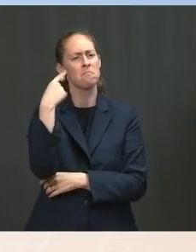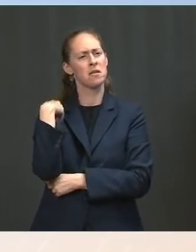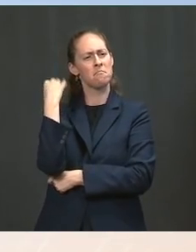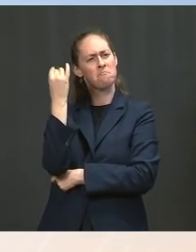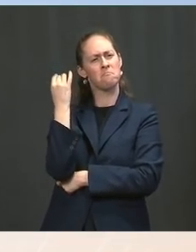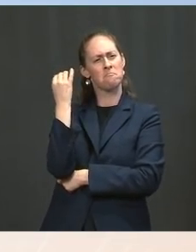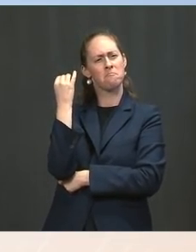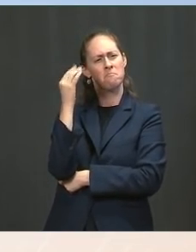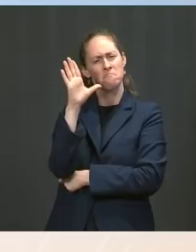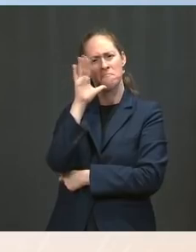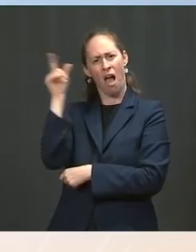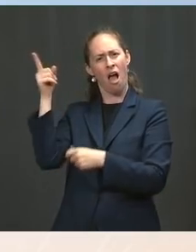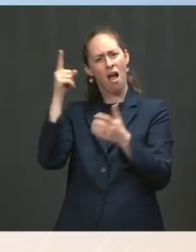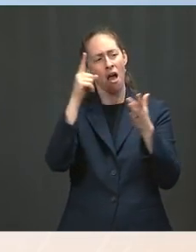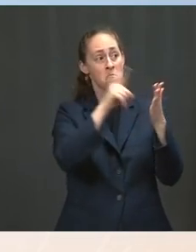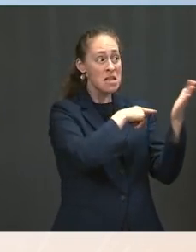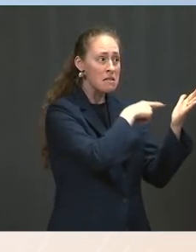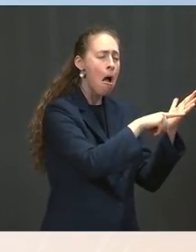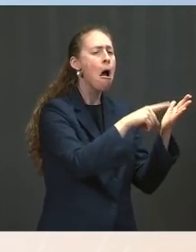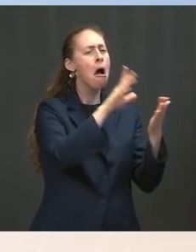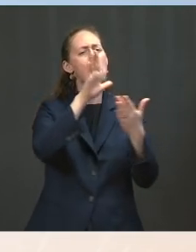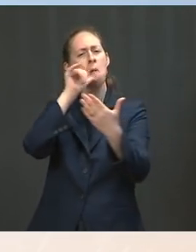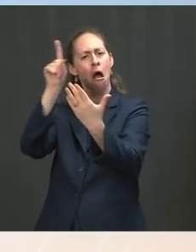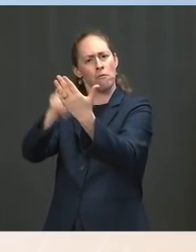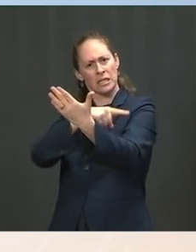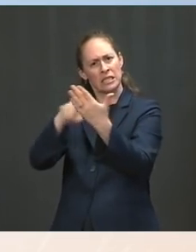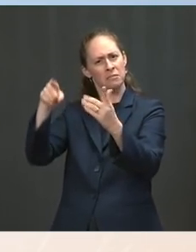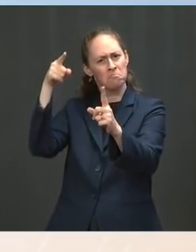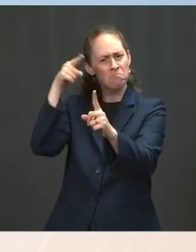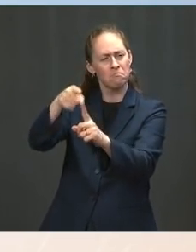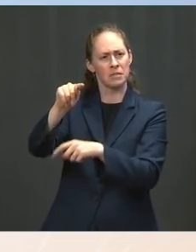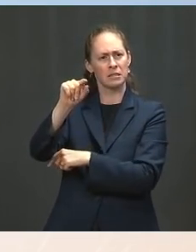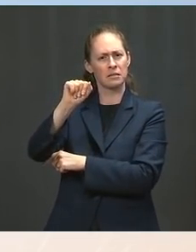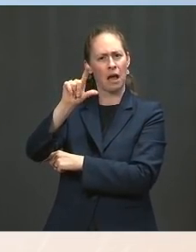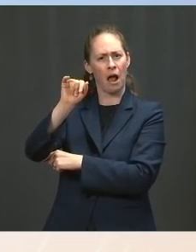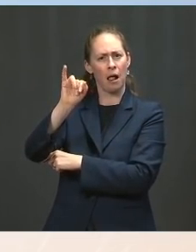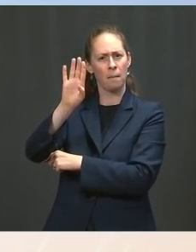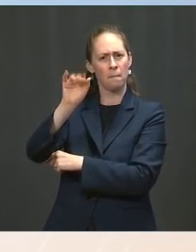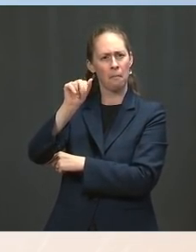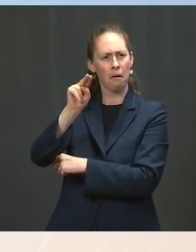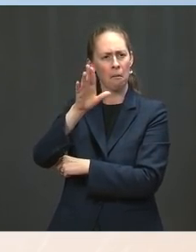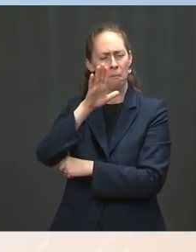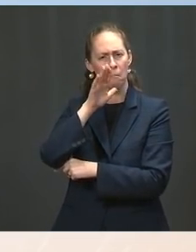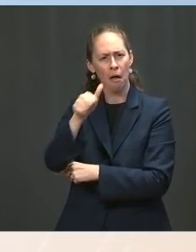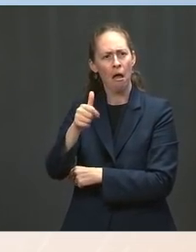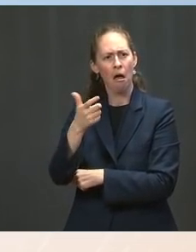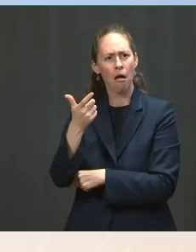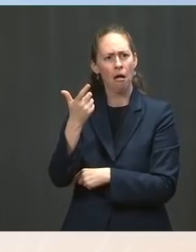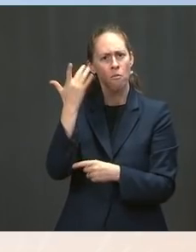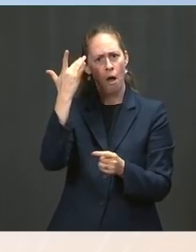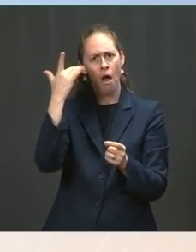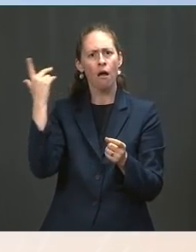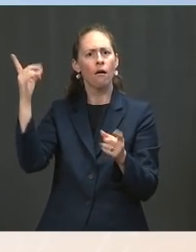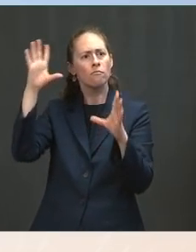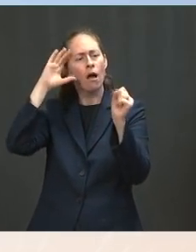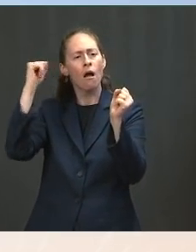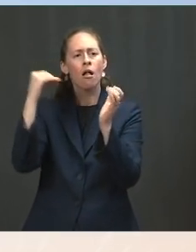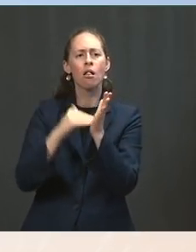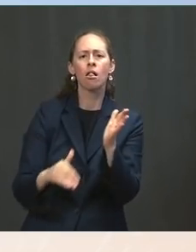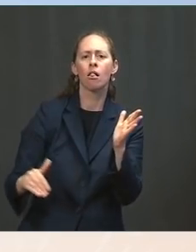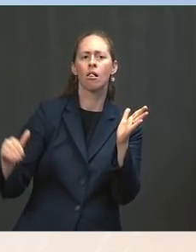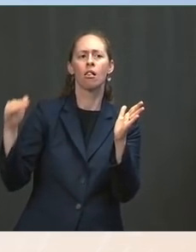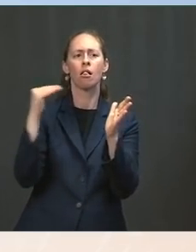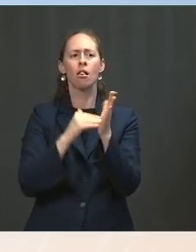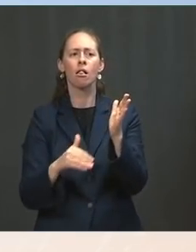the president continue to say that the Taliban is facing an existential question about how they'll be viewed on the world stage? I mean, they're going